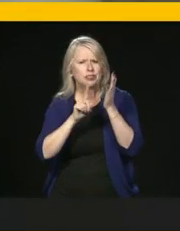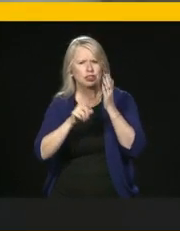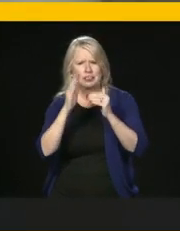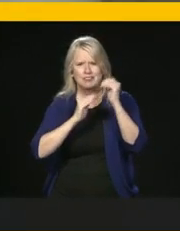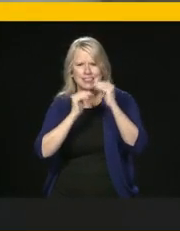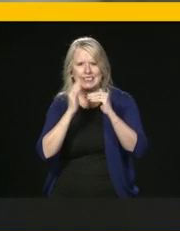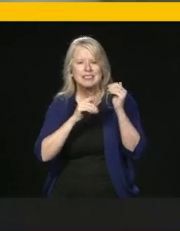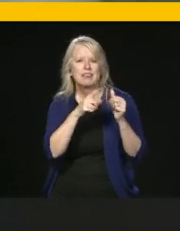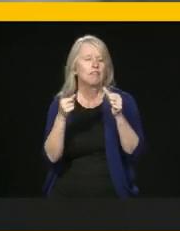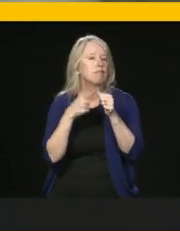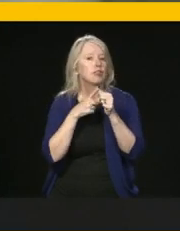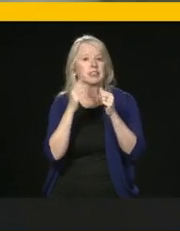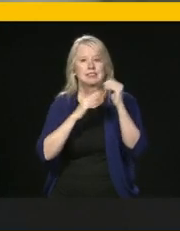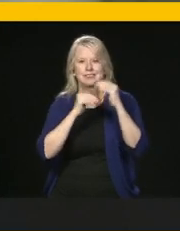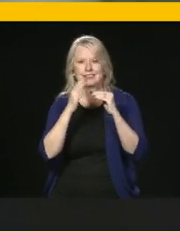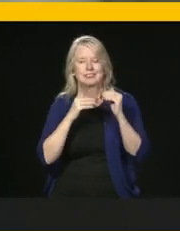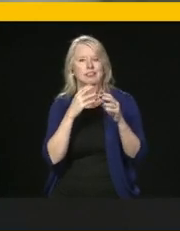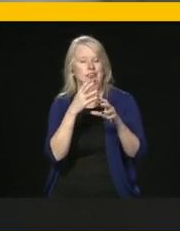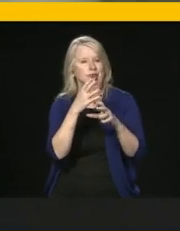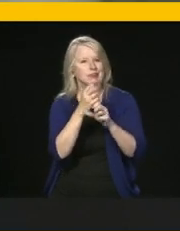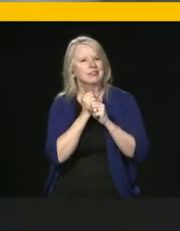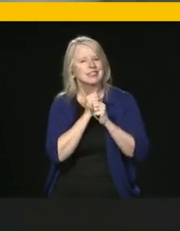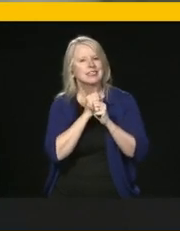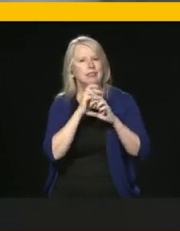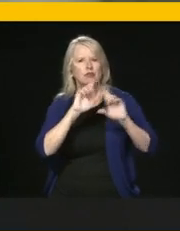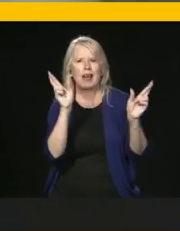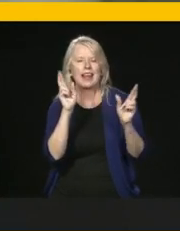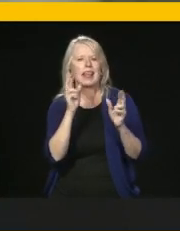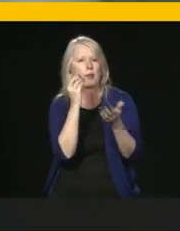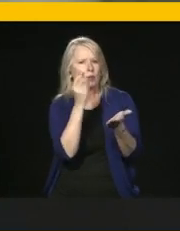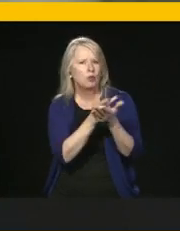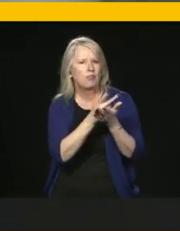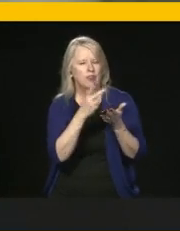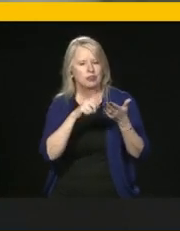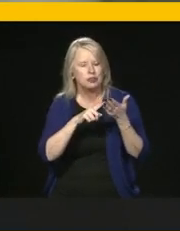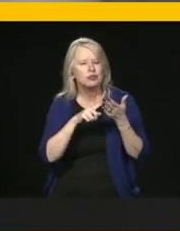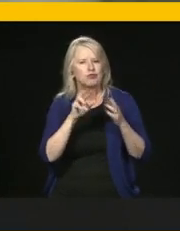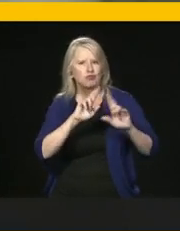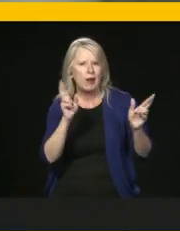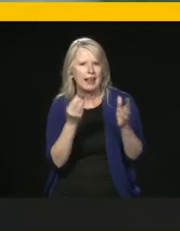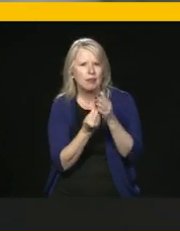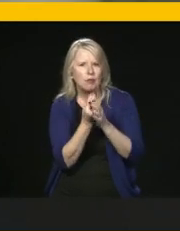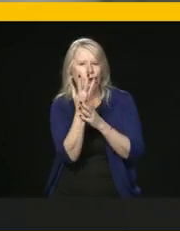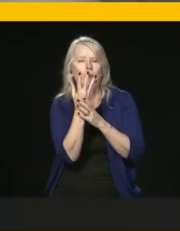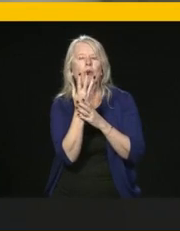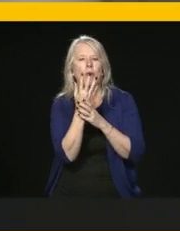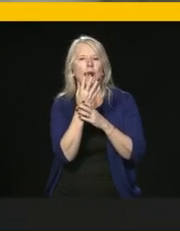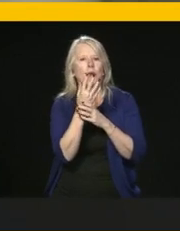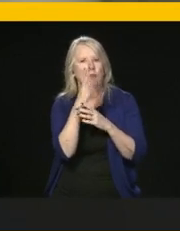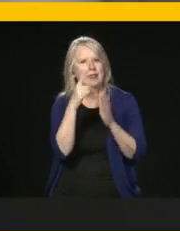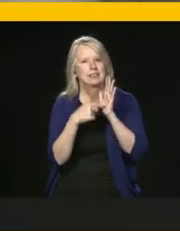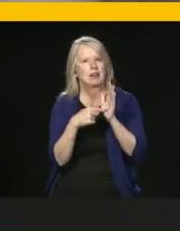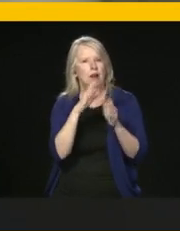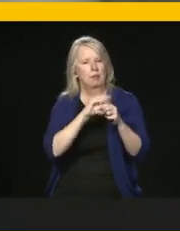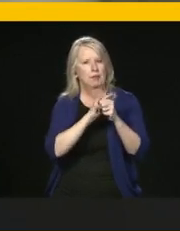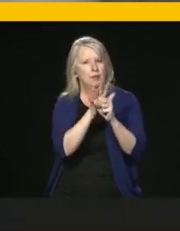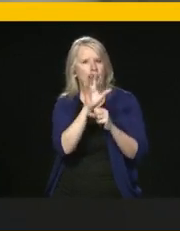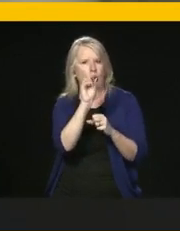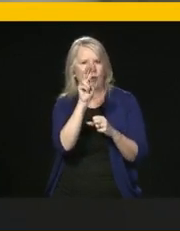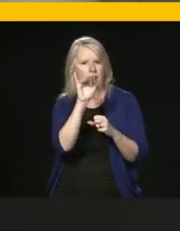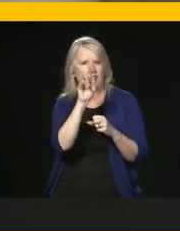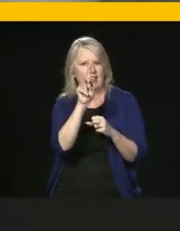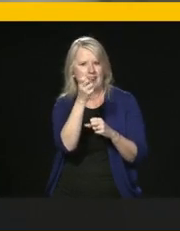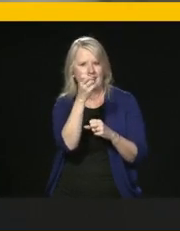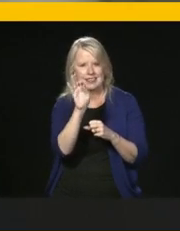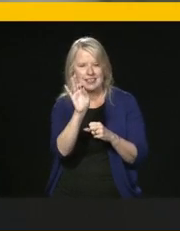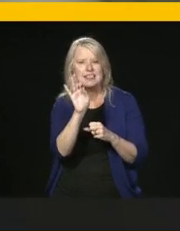clearance to harvest a sample of the COVID-19 virus. And so we're investing $23 million to